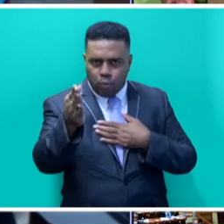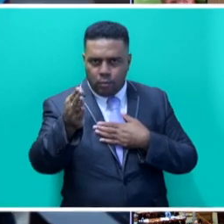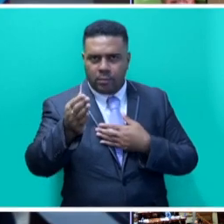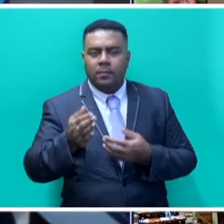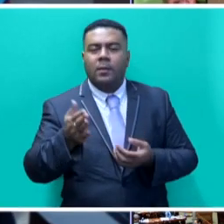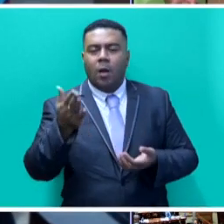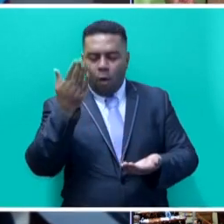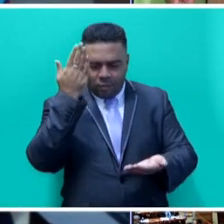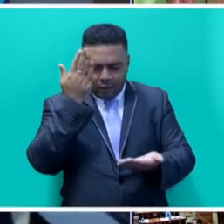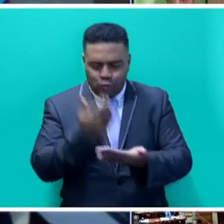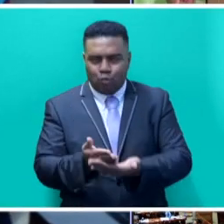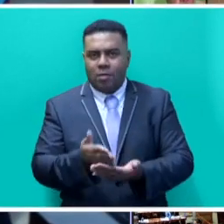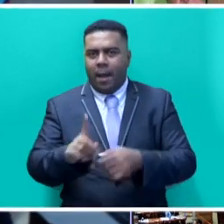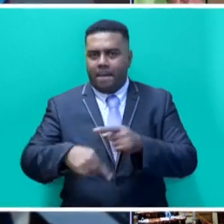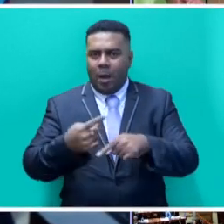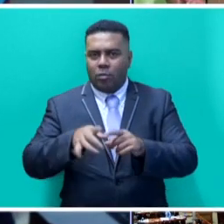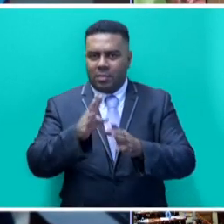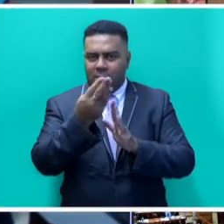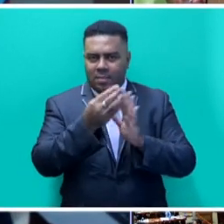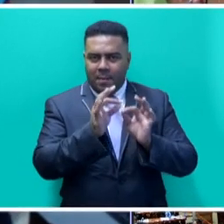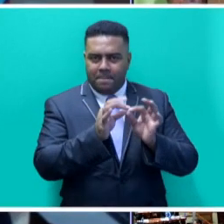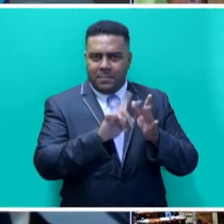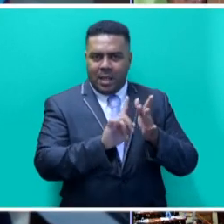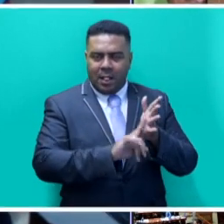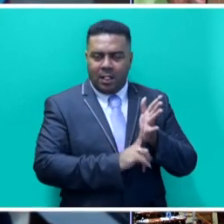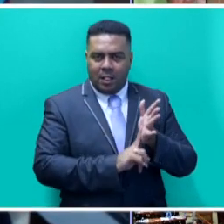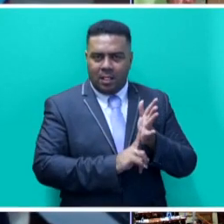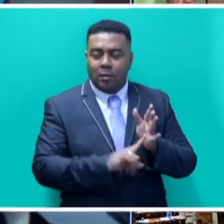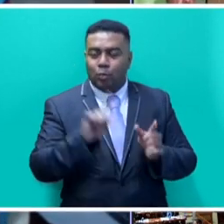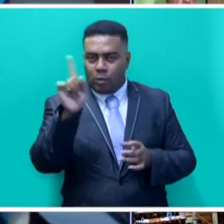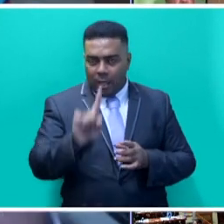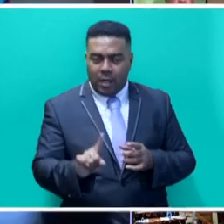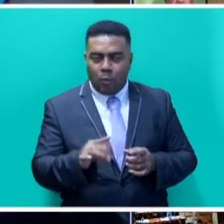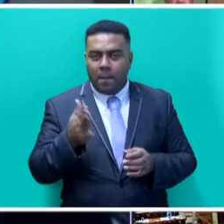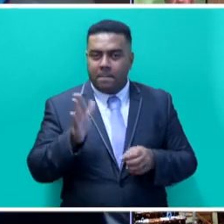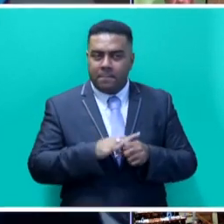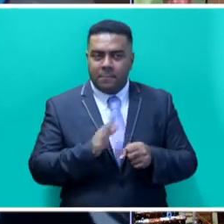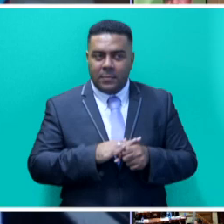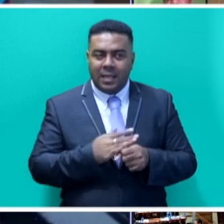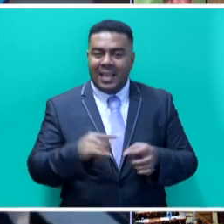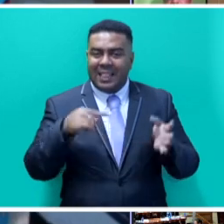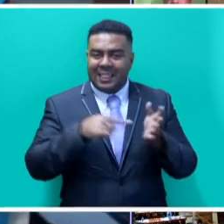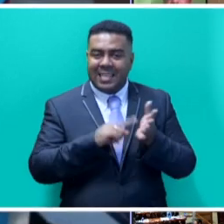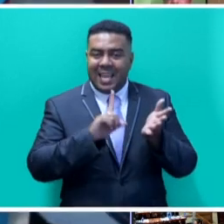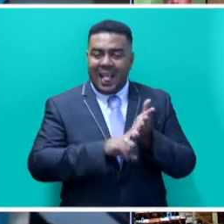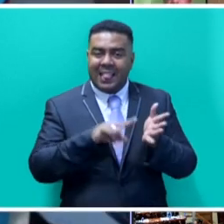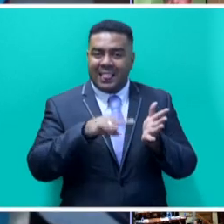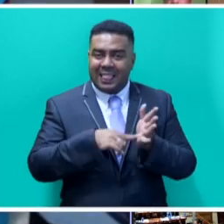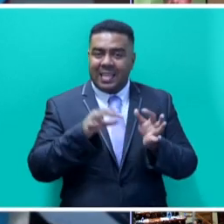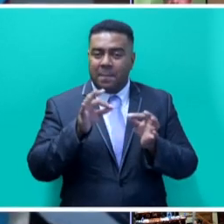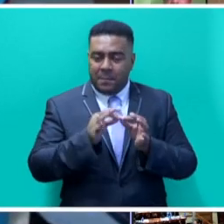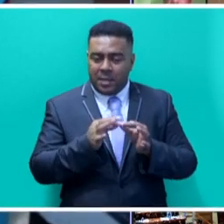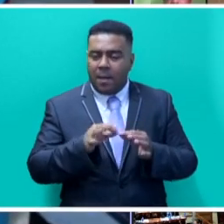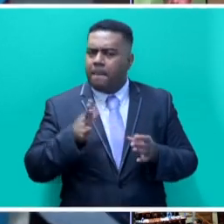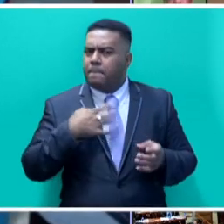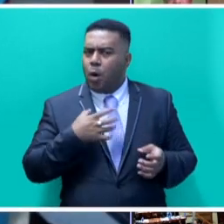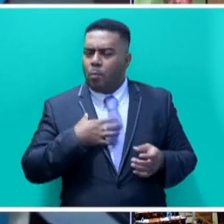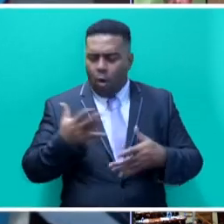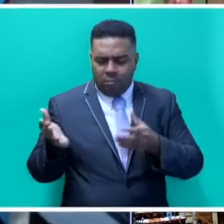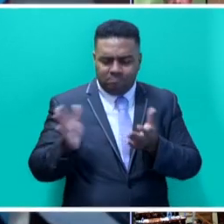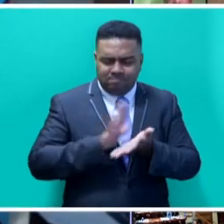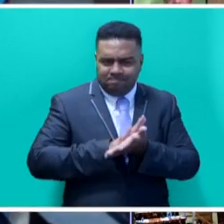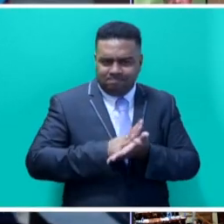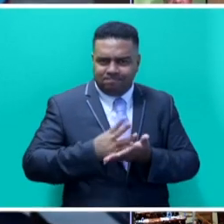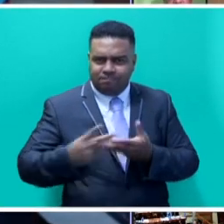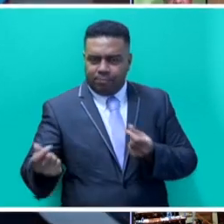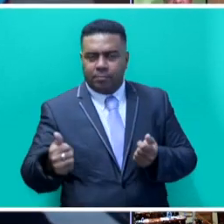on the truth about the bill. Today, we are making the TLTP more efficient in how it enforces